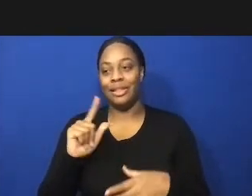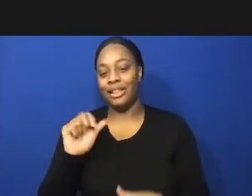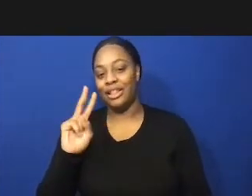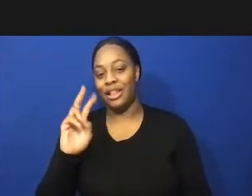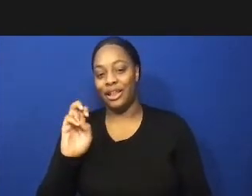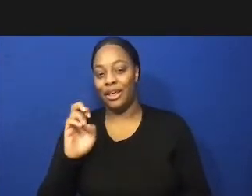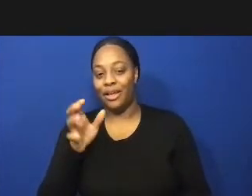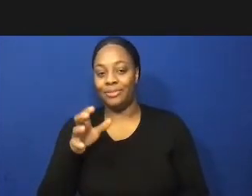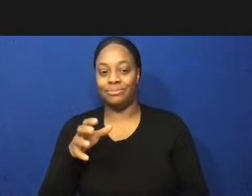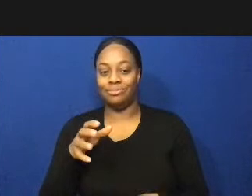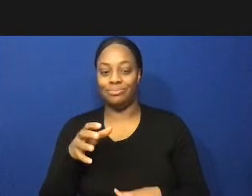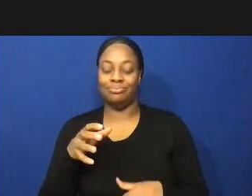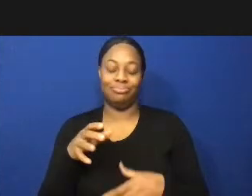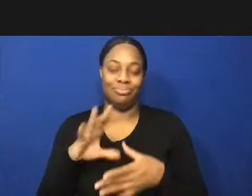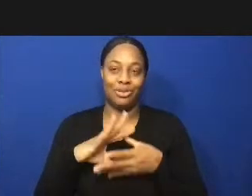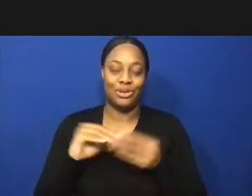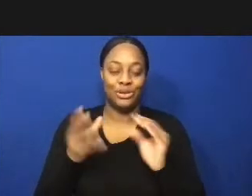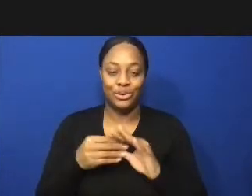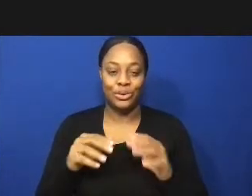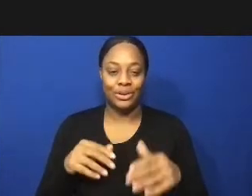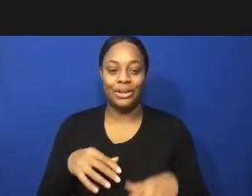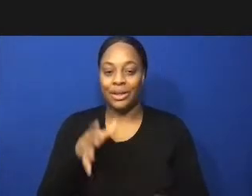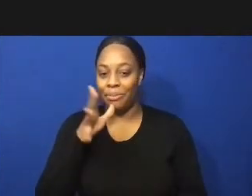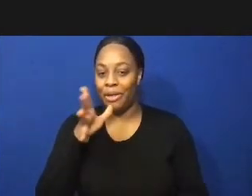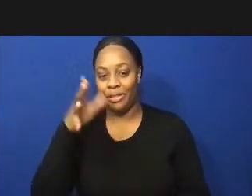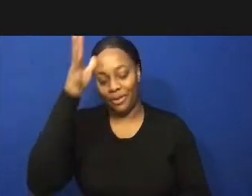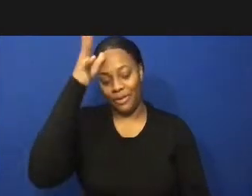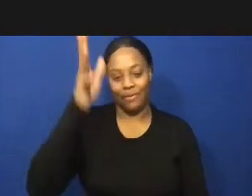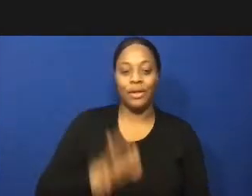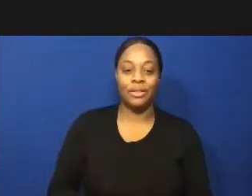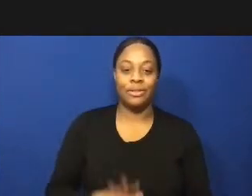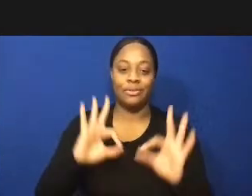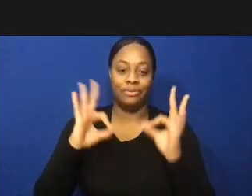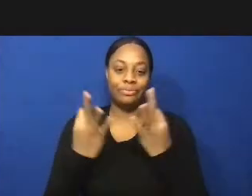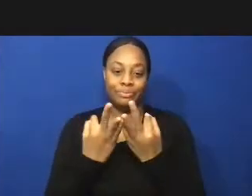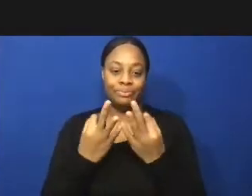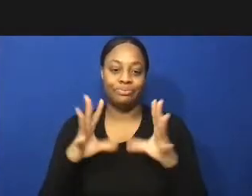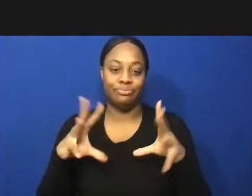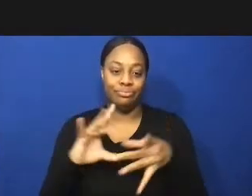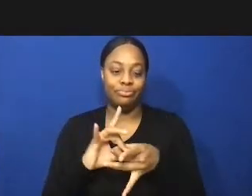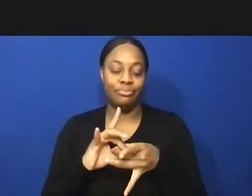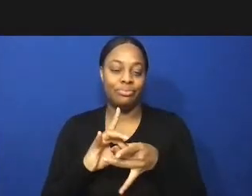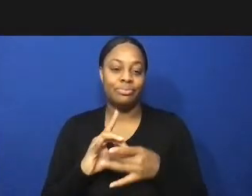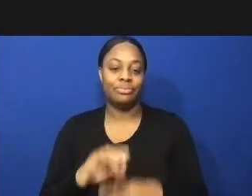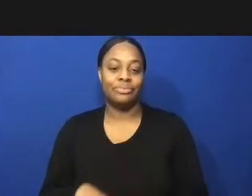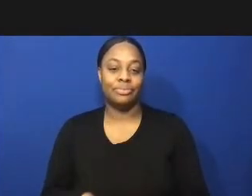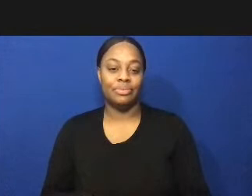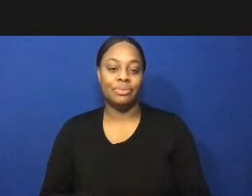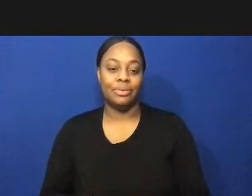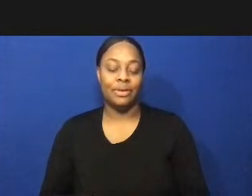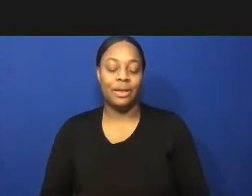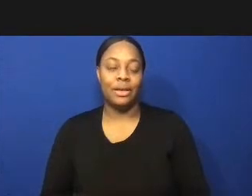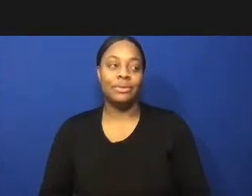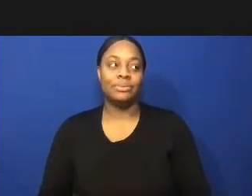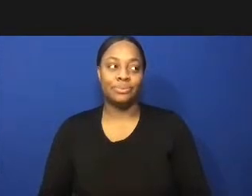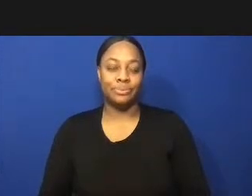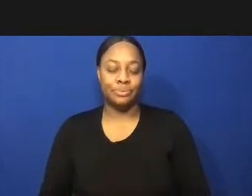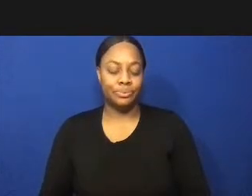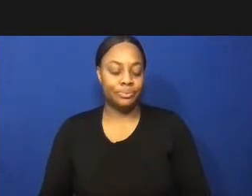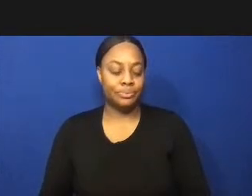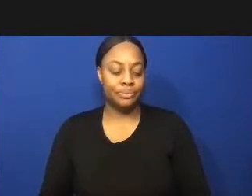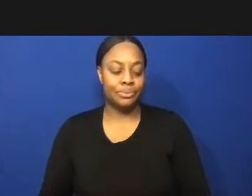Great-granddaughter of Marguerite and Winfield Scott Chapman, maternally, and Wallace Roni Sr. and Rosette Roni,